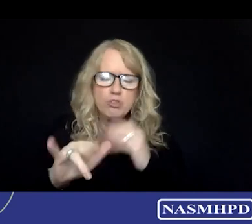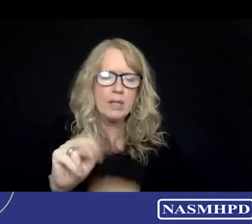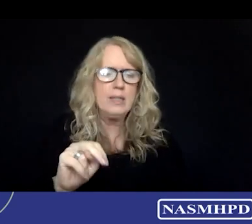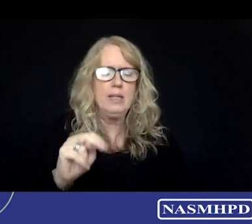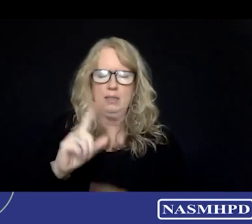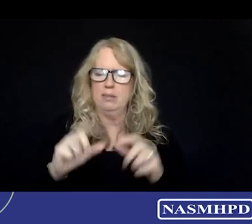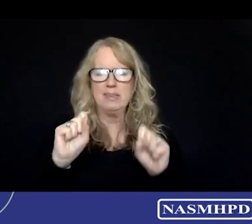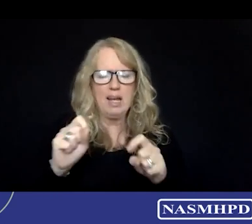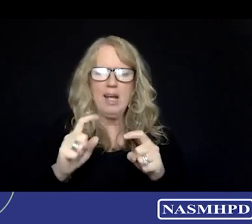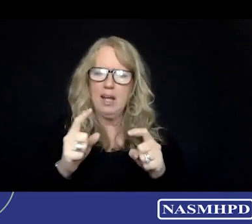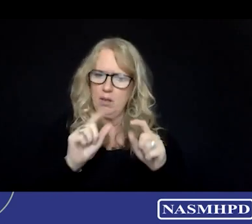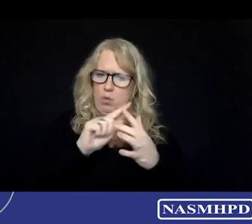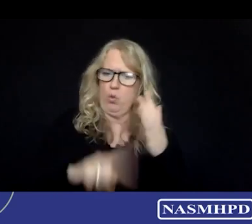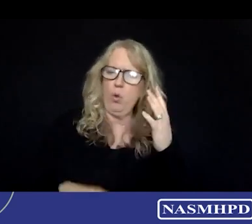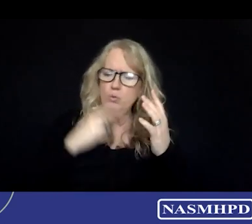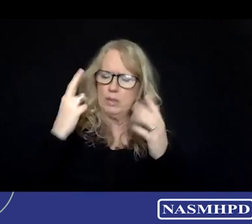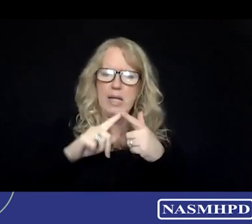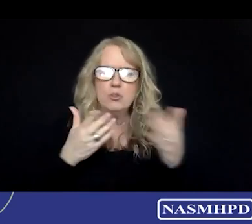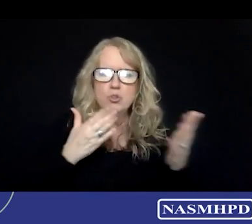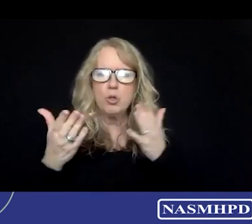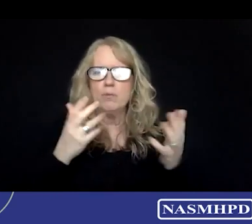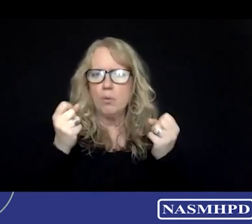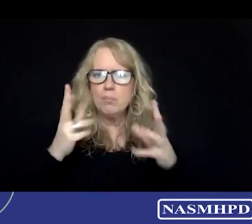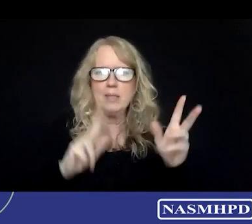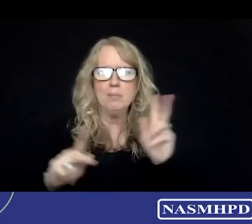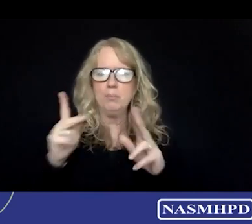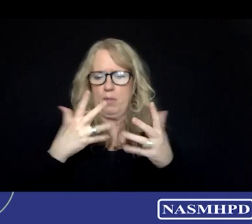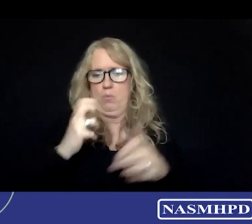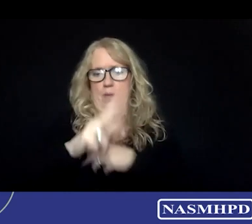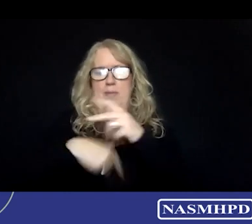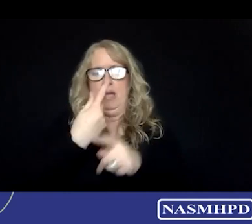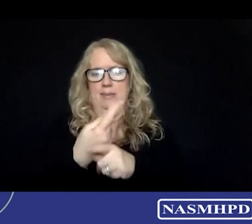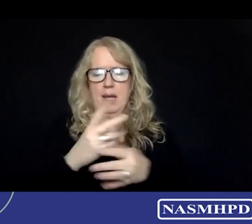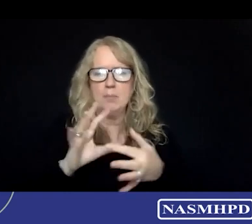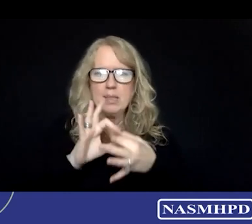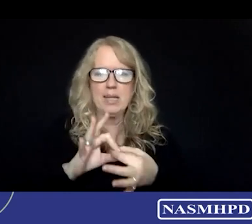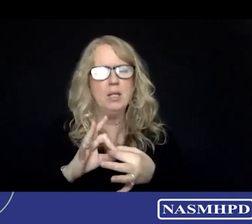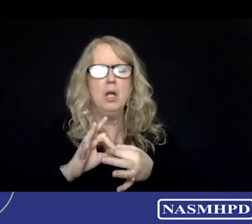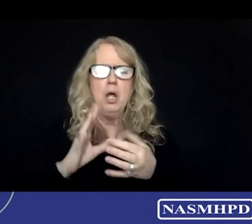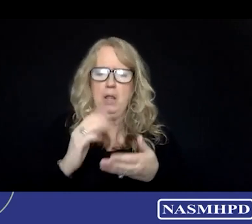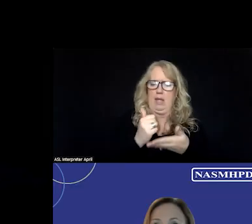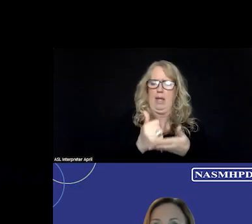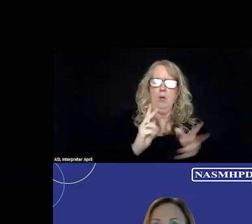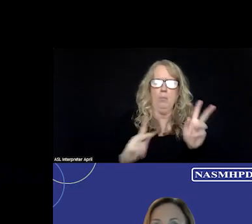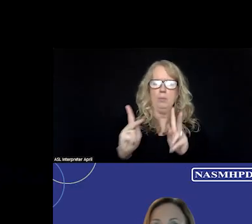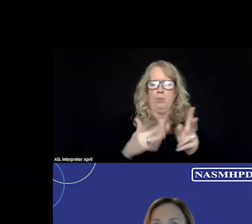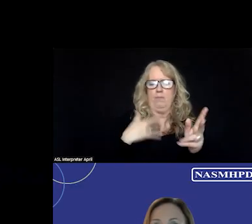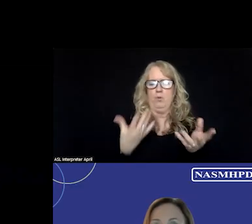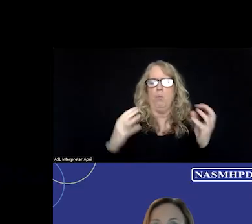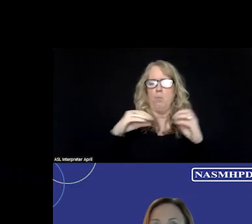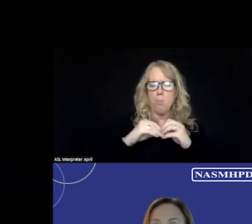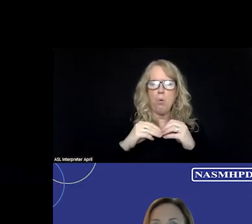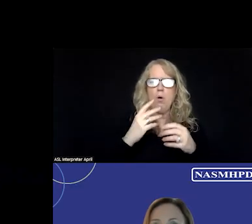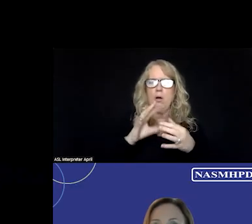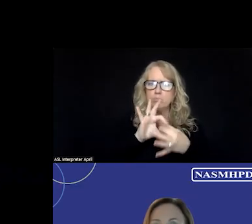many purposes for folks who are looking for this type of connection. Obviously can help people feel more connected and cared